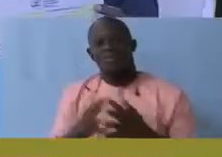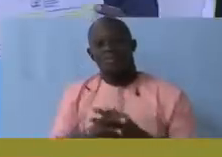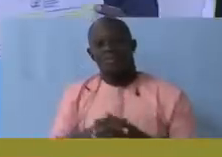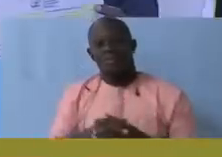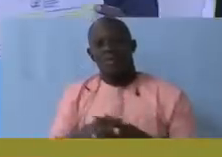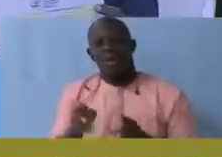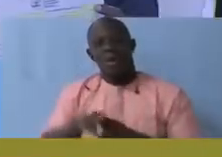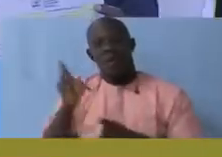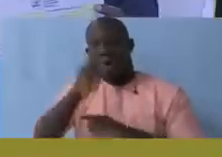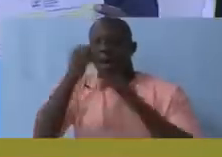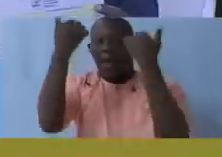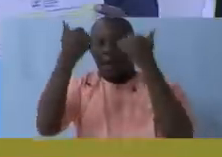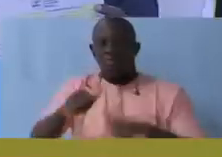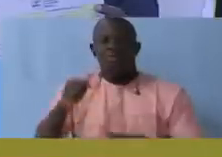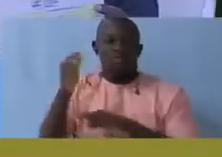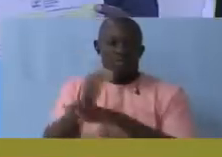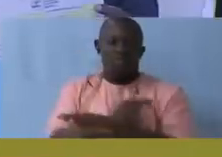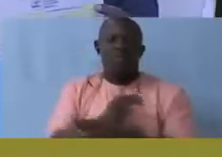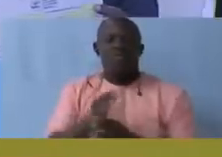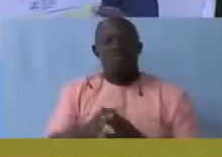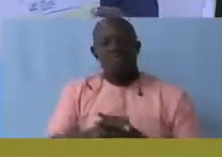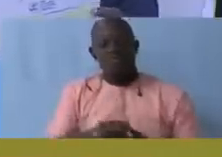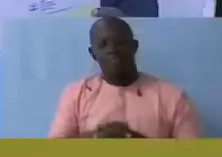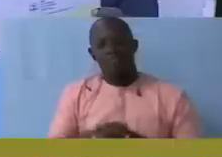So that was what is existing.